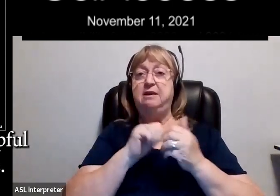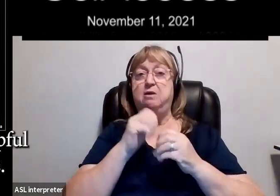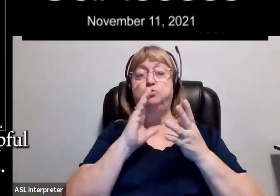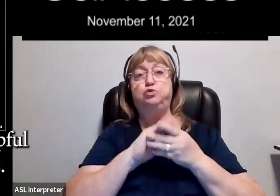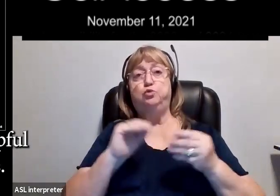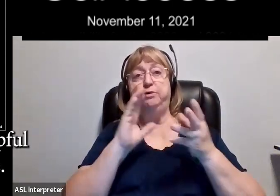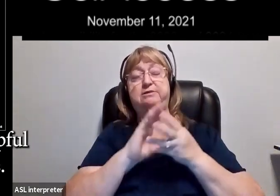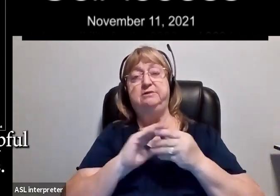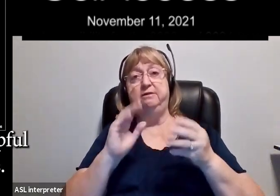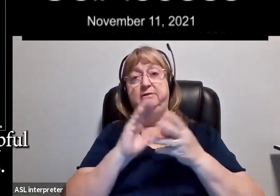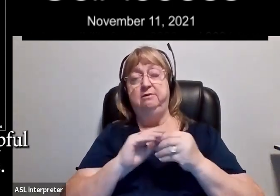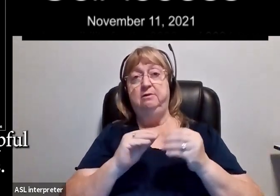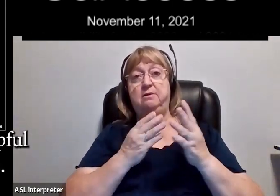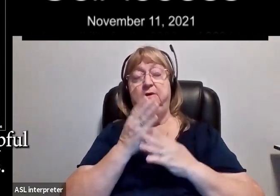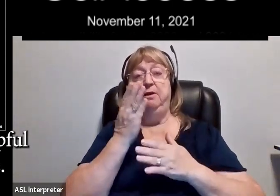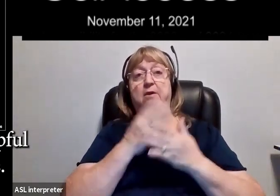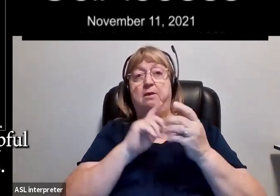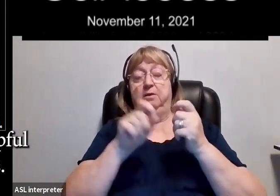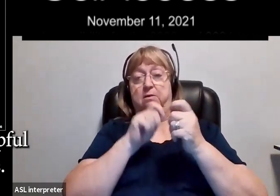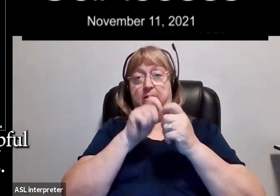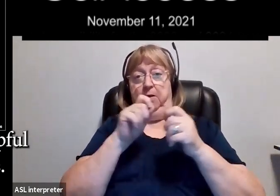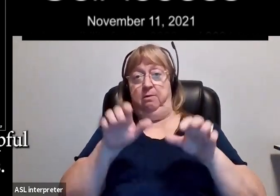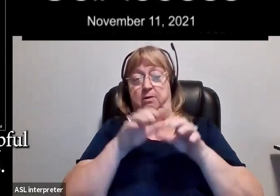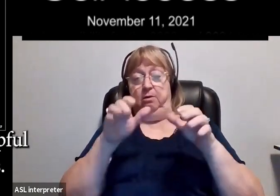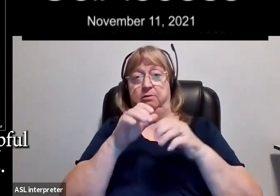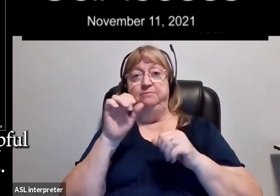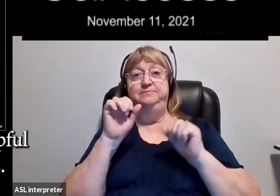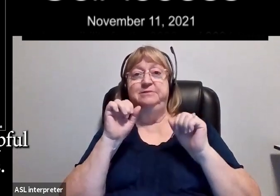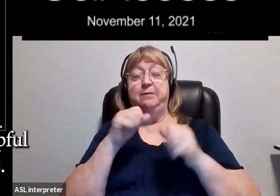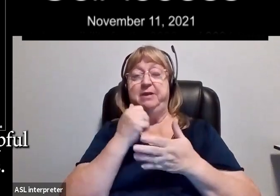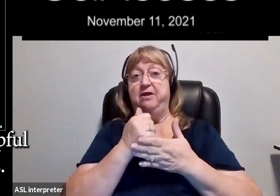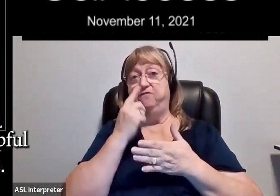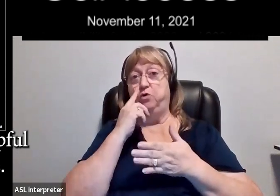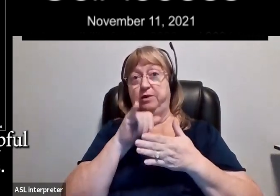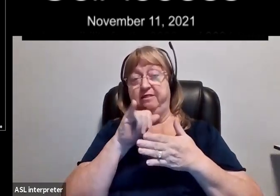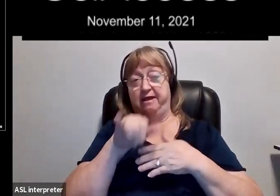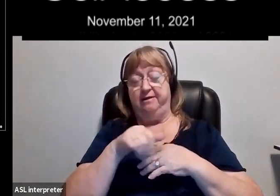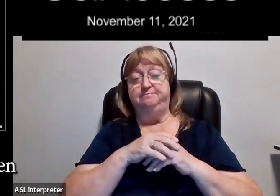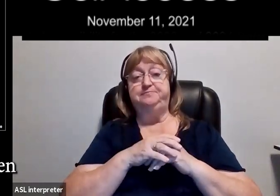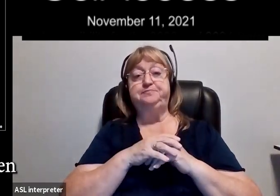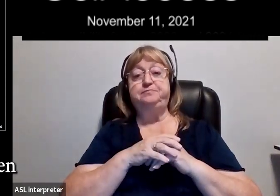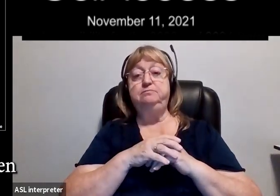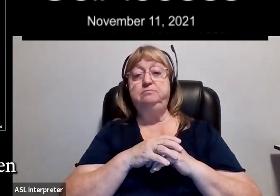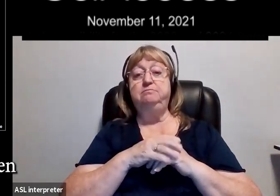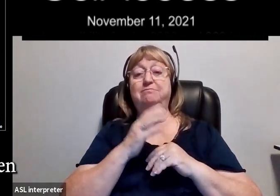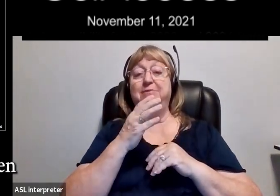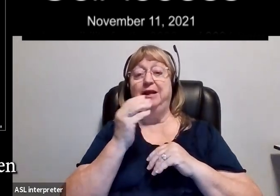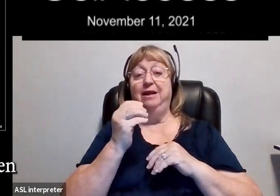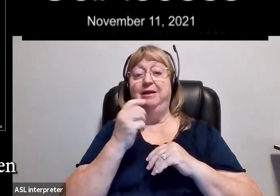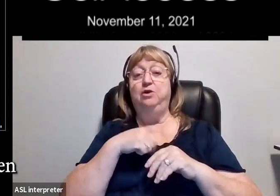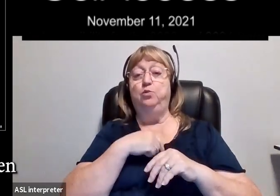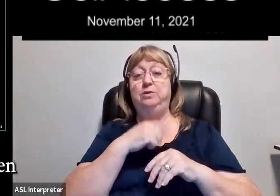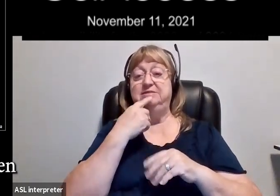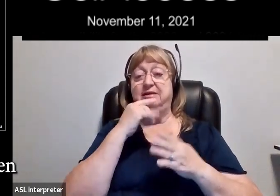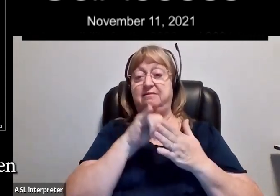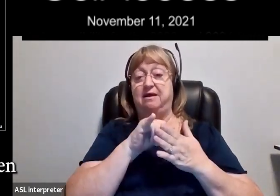also some specific activities can be helpful in this regard, with these regards. And we said